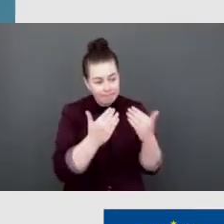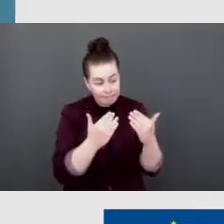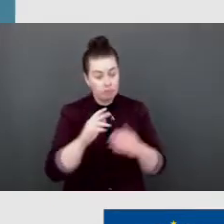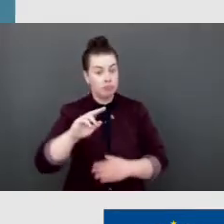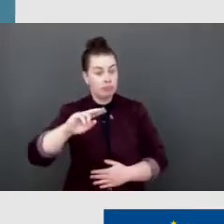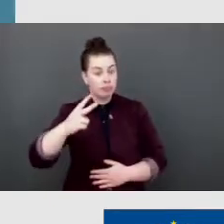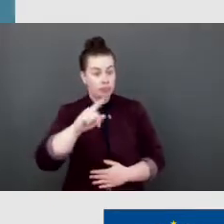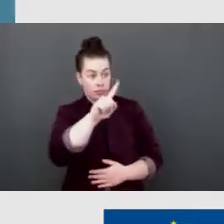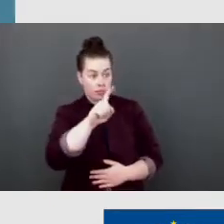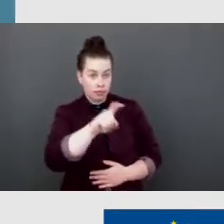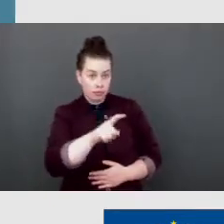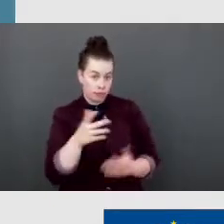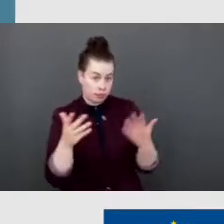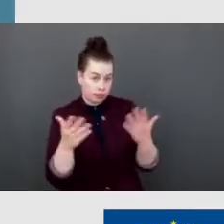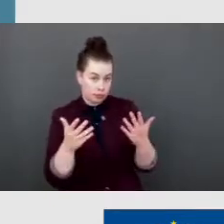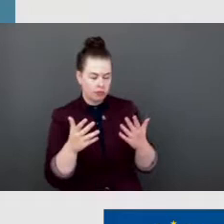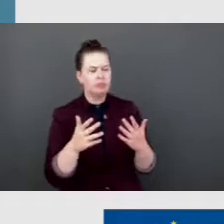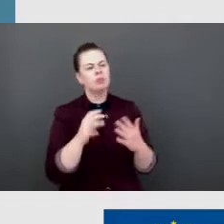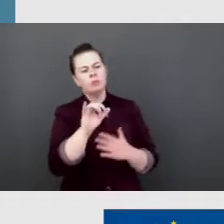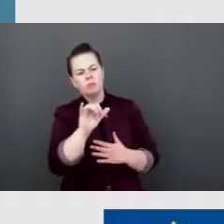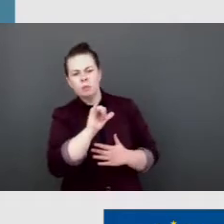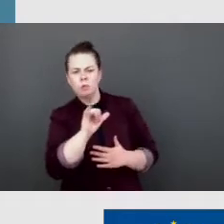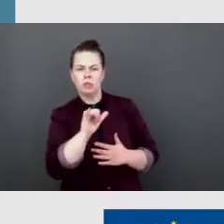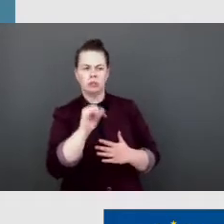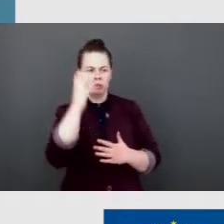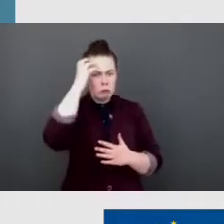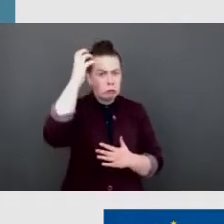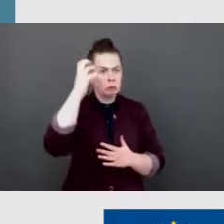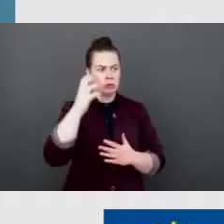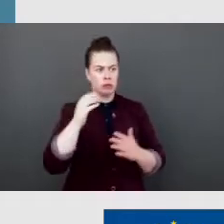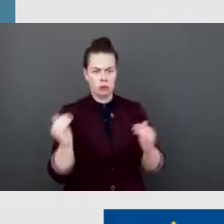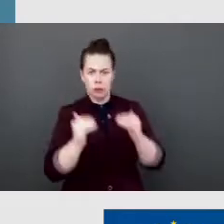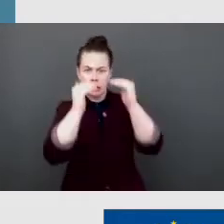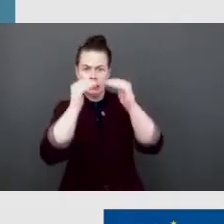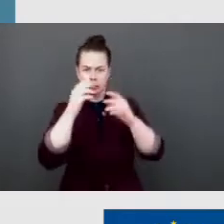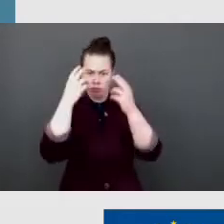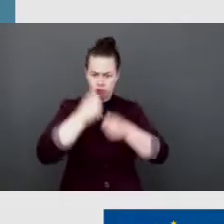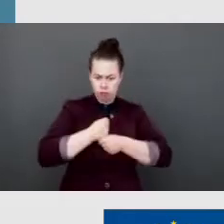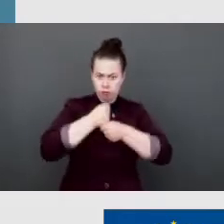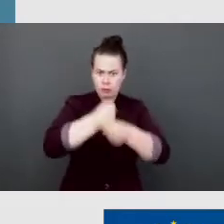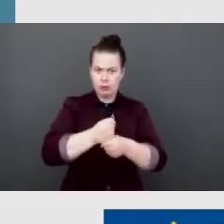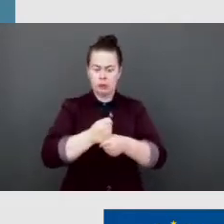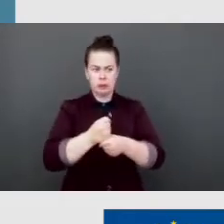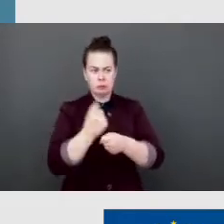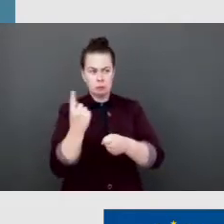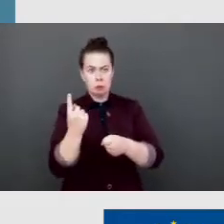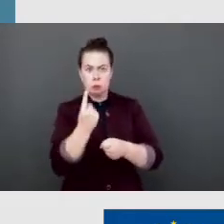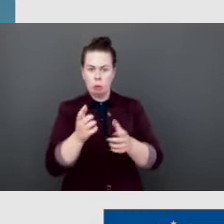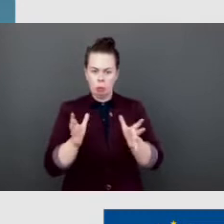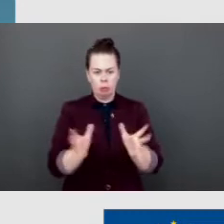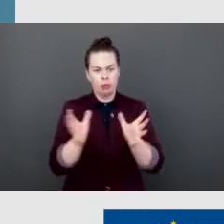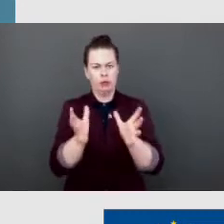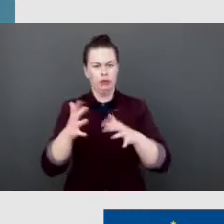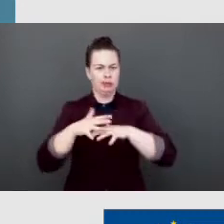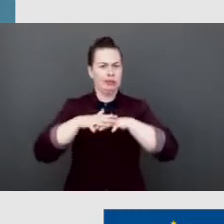Thank you very much. Our next question is, which institutions or stakeholders are the primary driver to